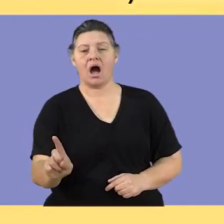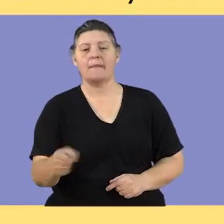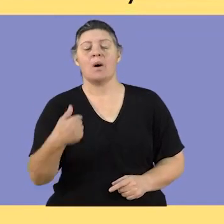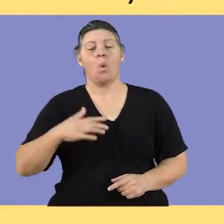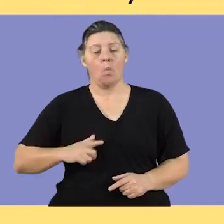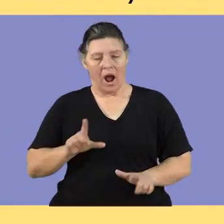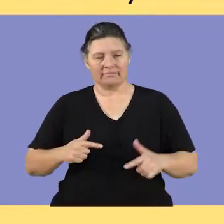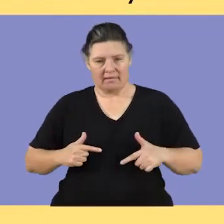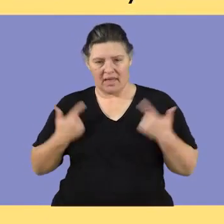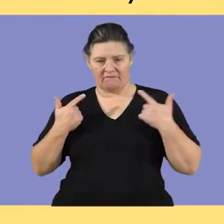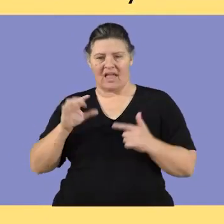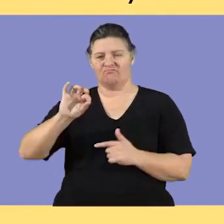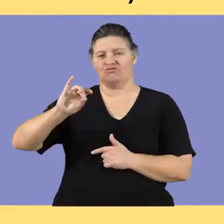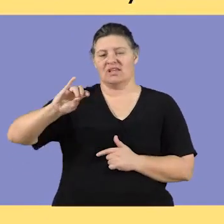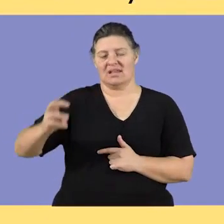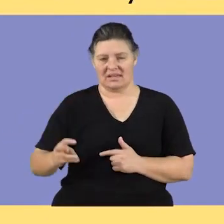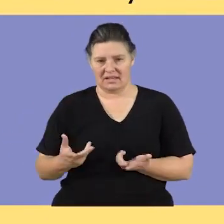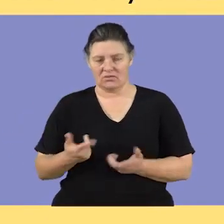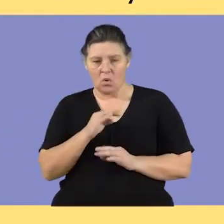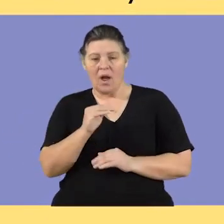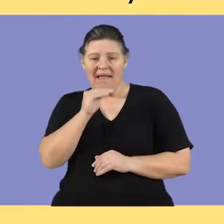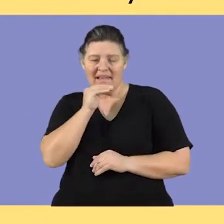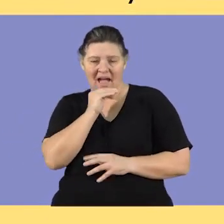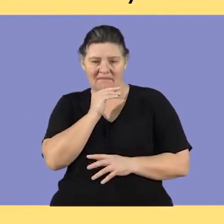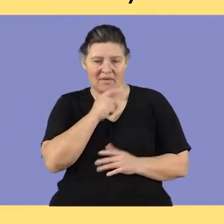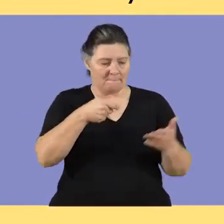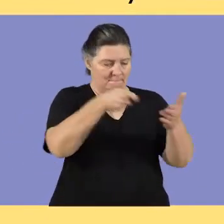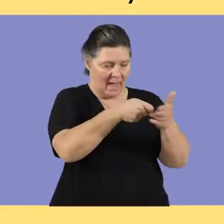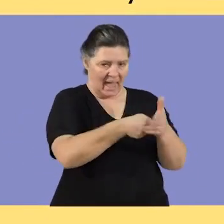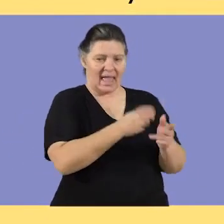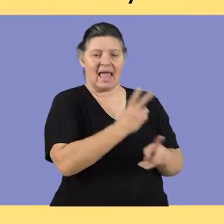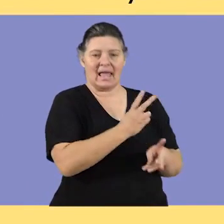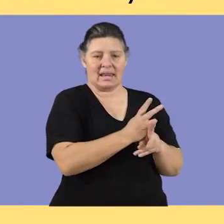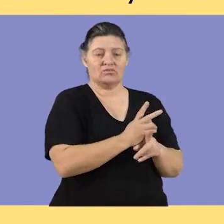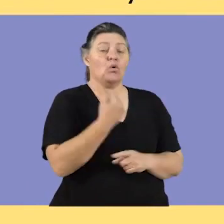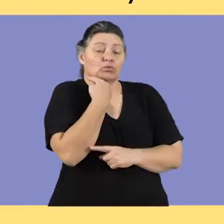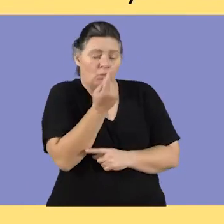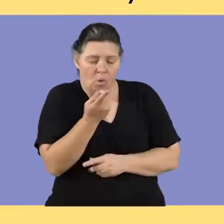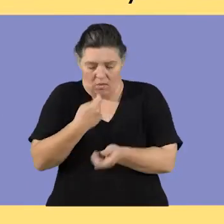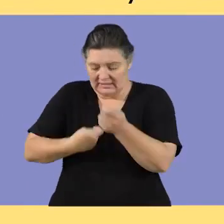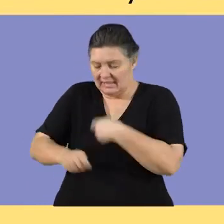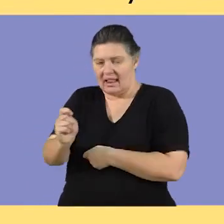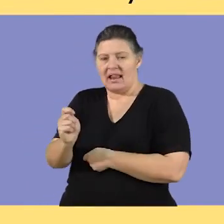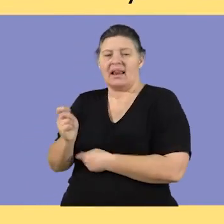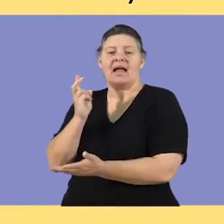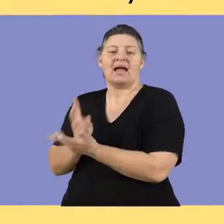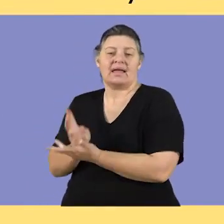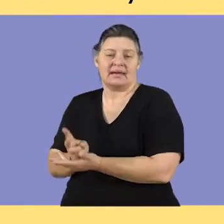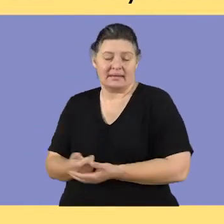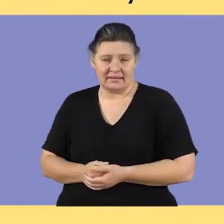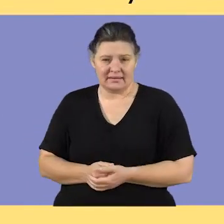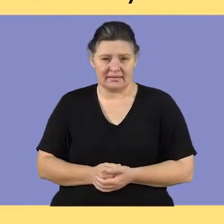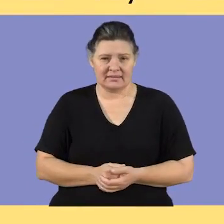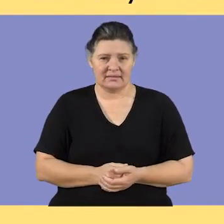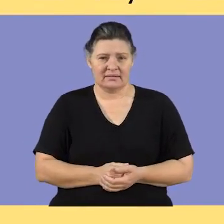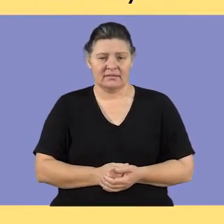for them to be able to survive each day and then have enough stock so that they can sell in the following